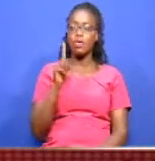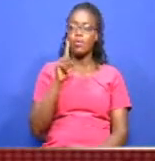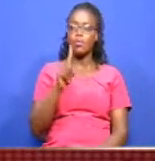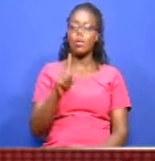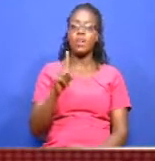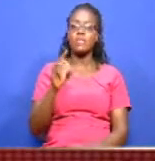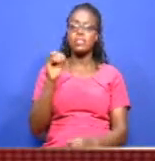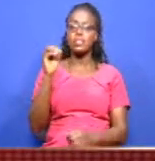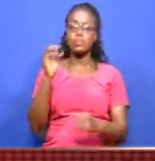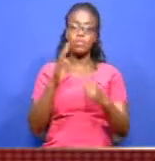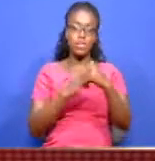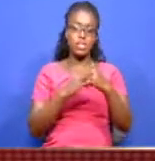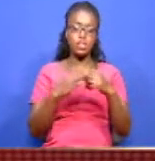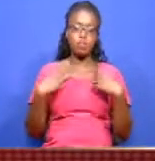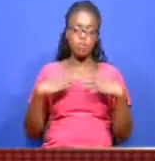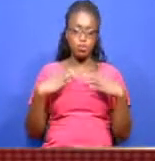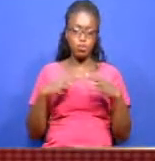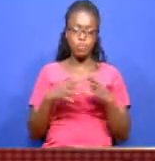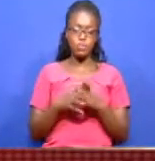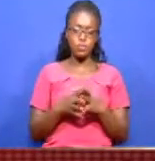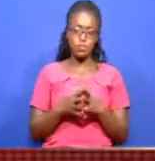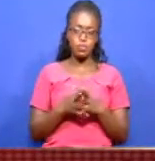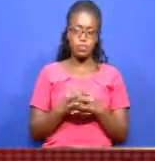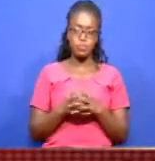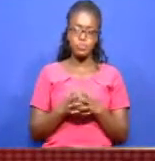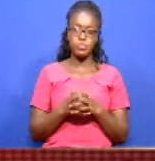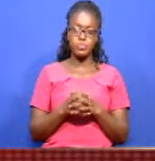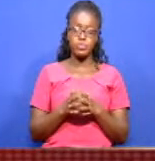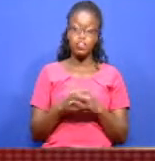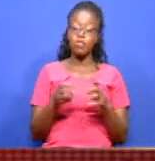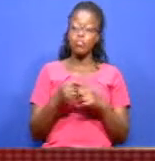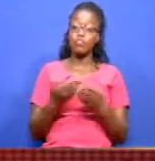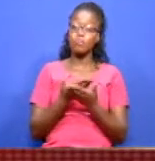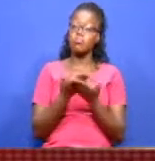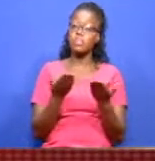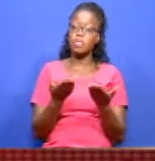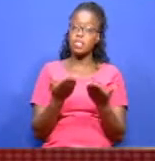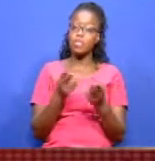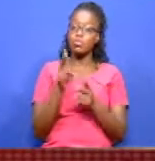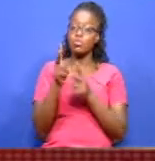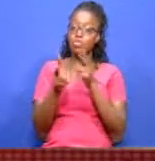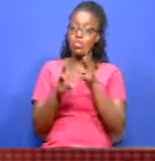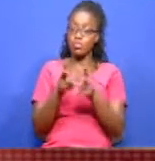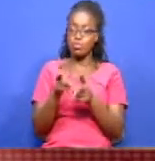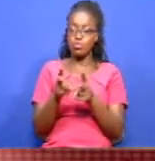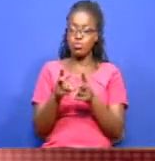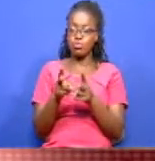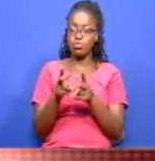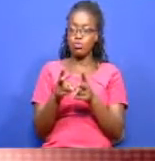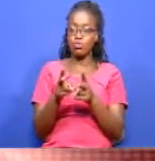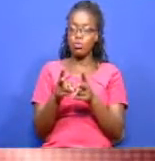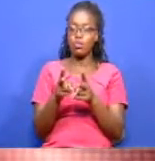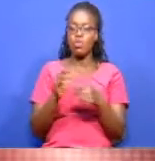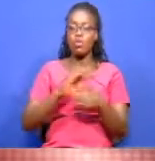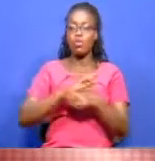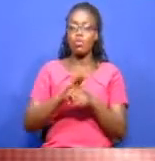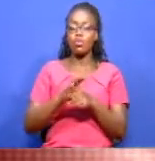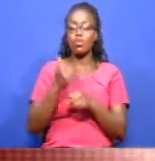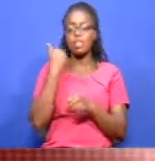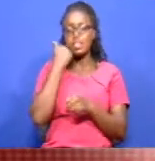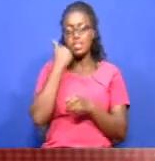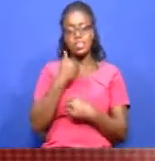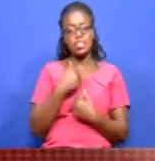1,108 samples. Of these, 22 have turned positive for